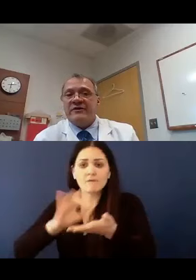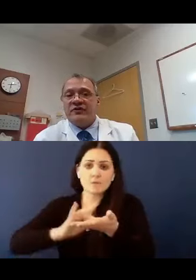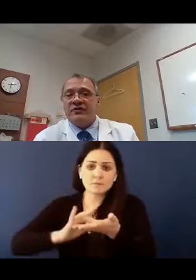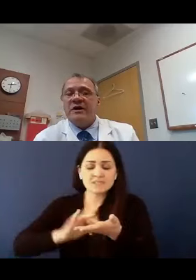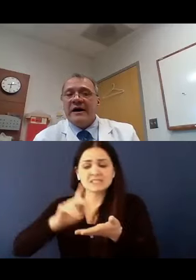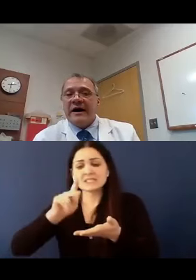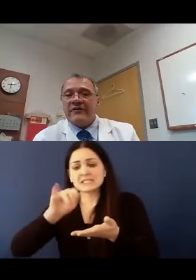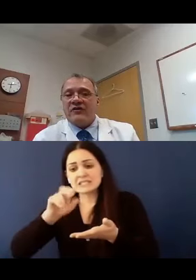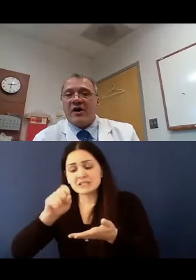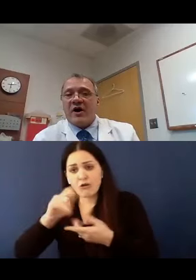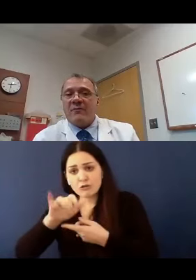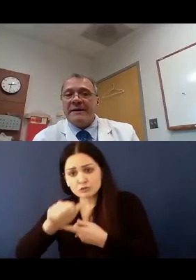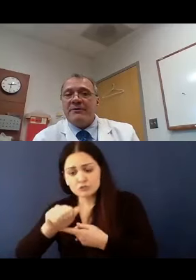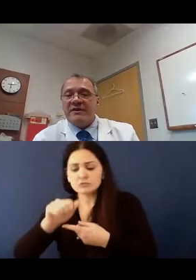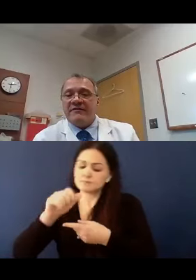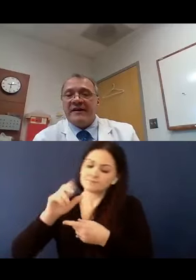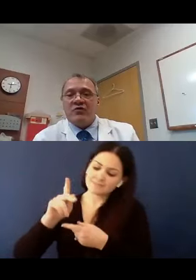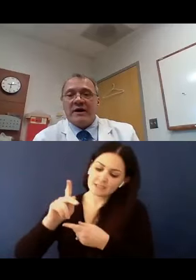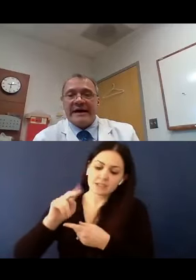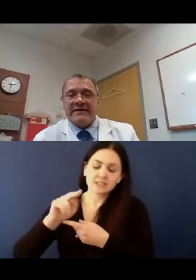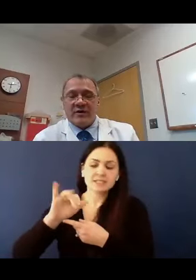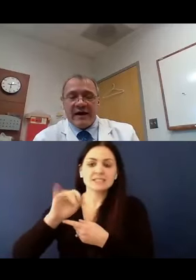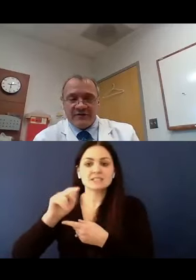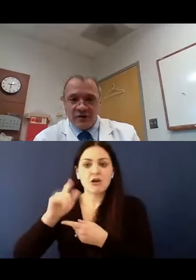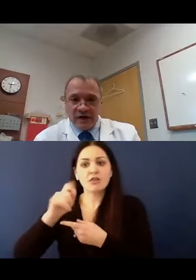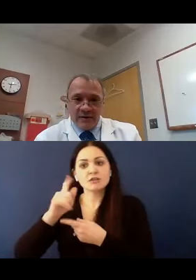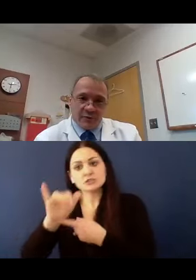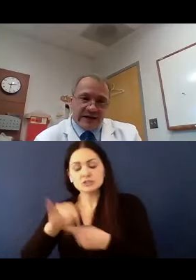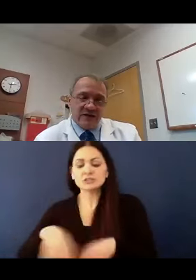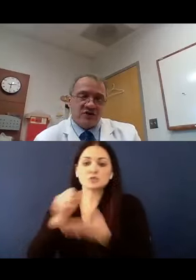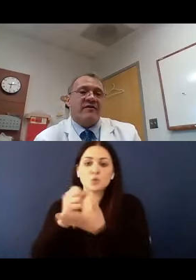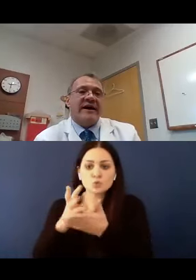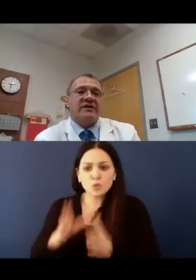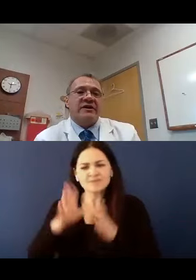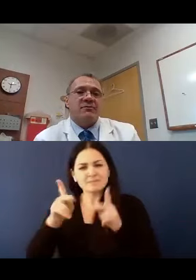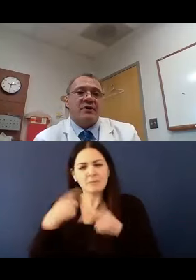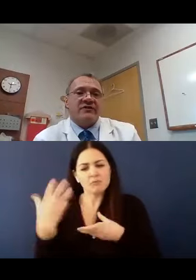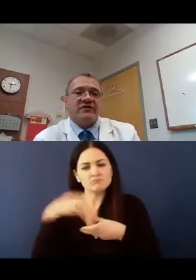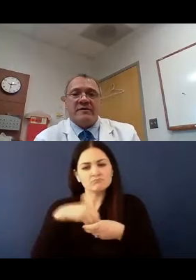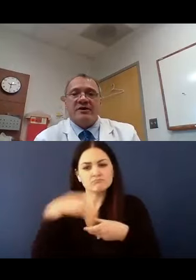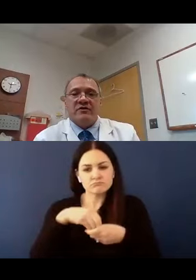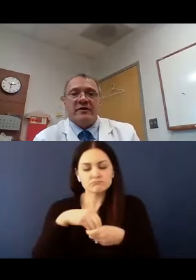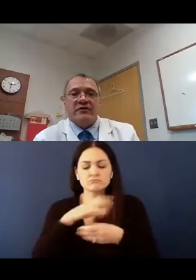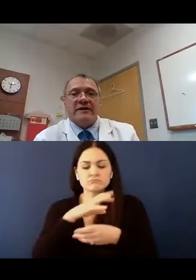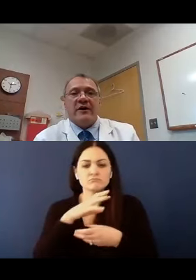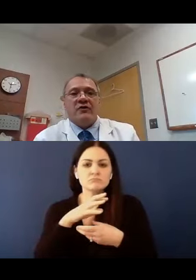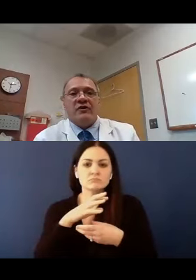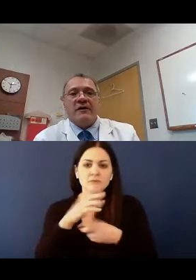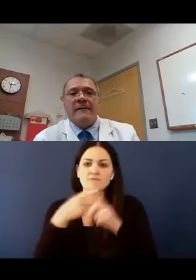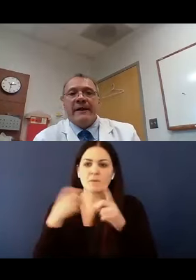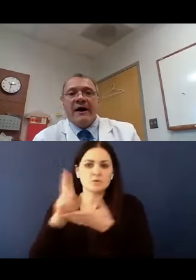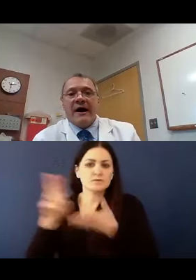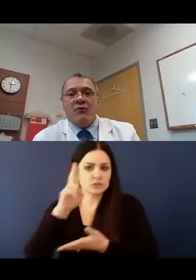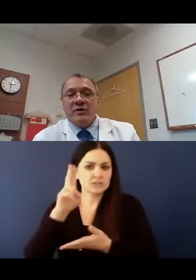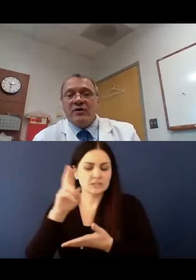is in there too. So there are people in the phase 1A that we have to bring into our vaccination process from the university